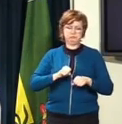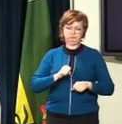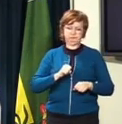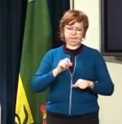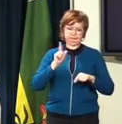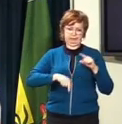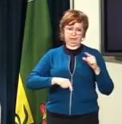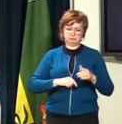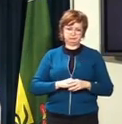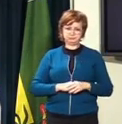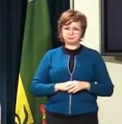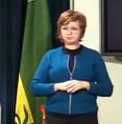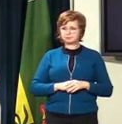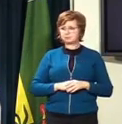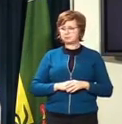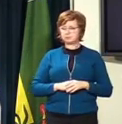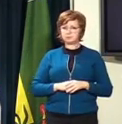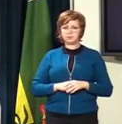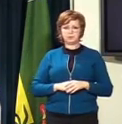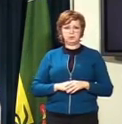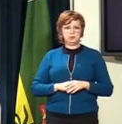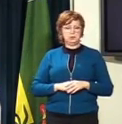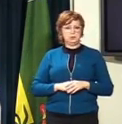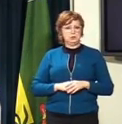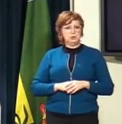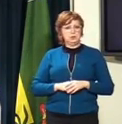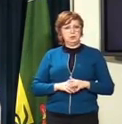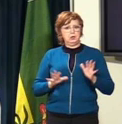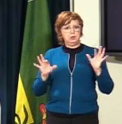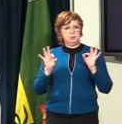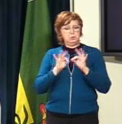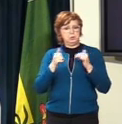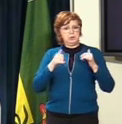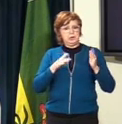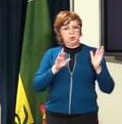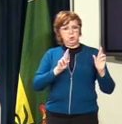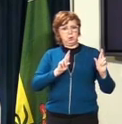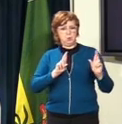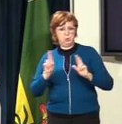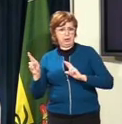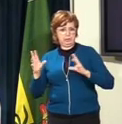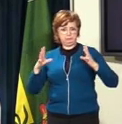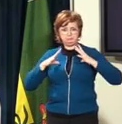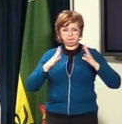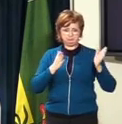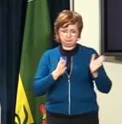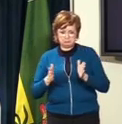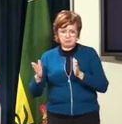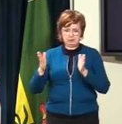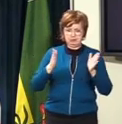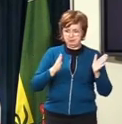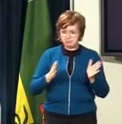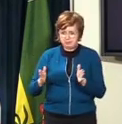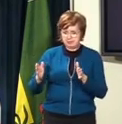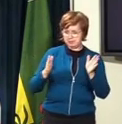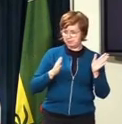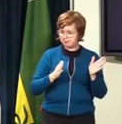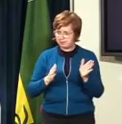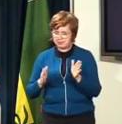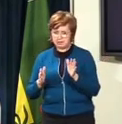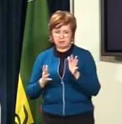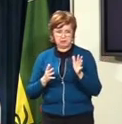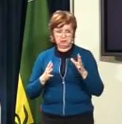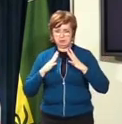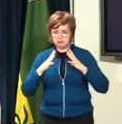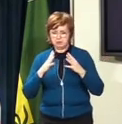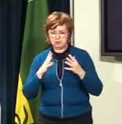have to plan. You know, we talked a lot about this in the early phases of the pandemic, you know, plan for the worst and hope for the best, but at the end of the day, we need